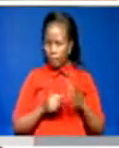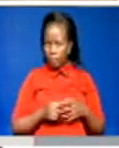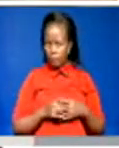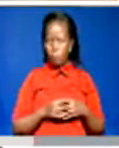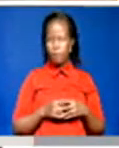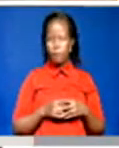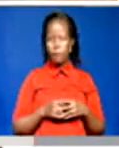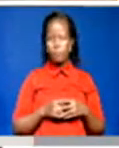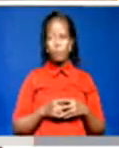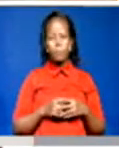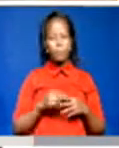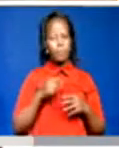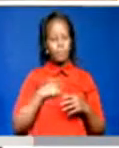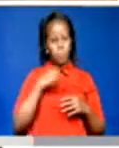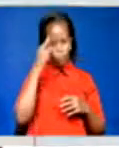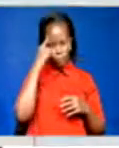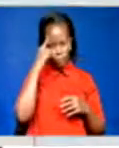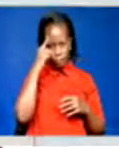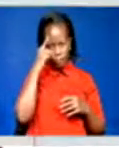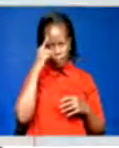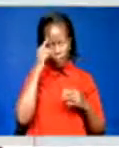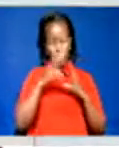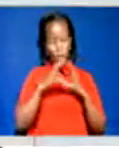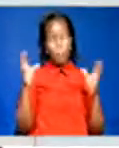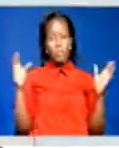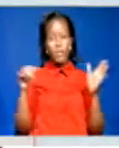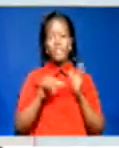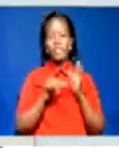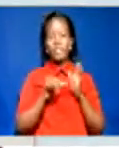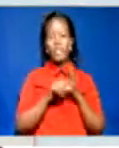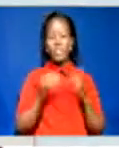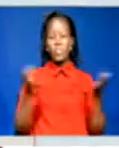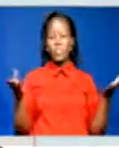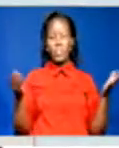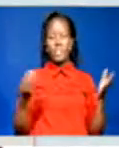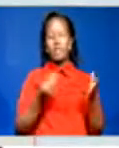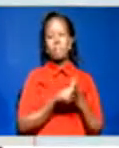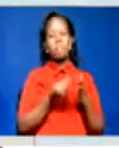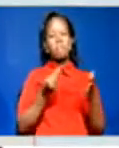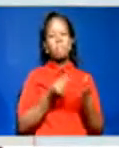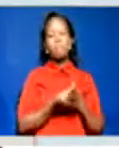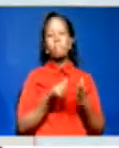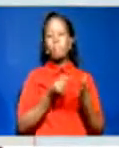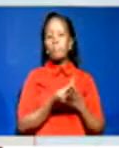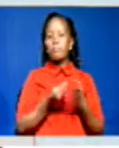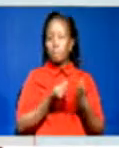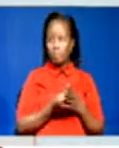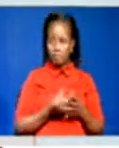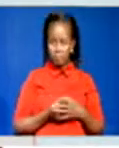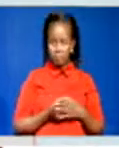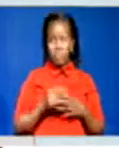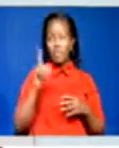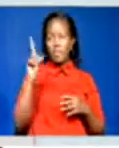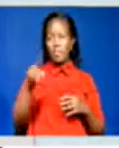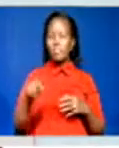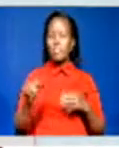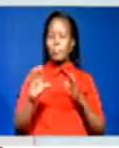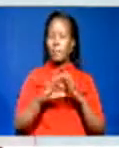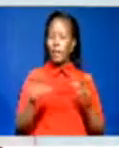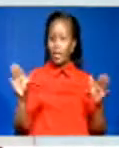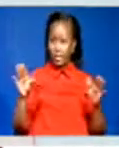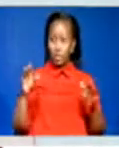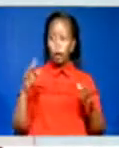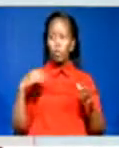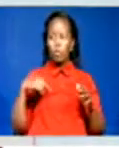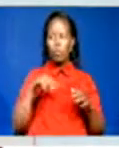I think one of the biggest challenges is financing, apart from affordable land, which we really try to provide.